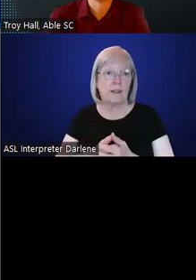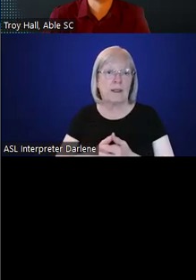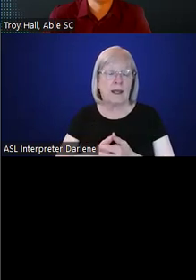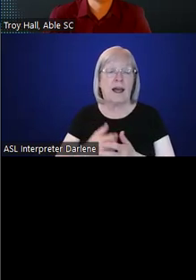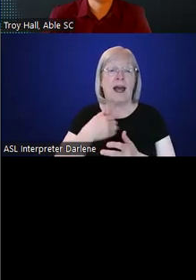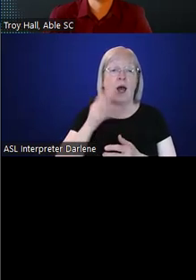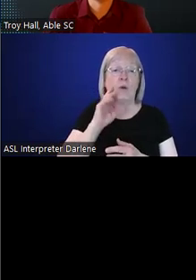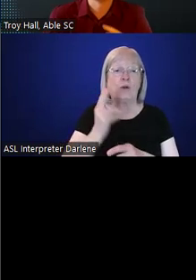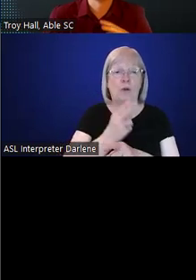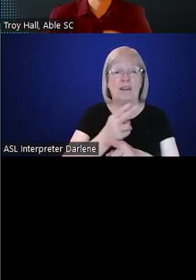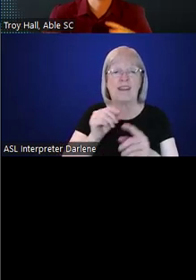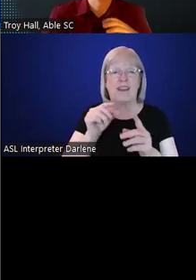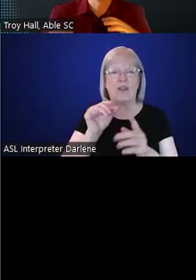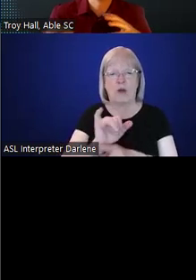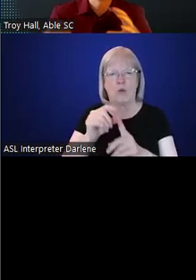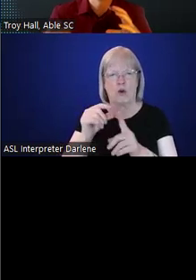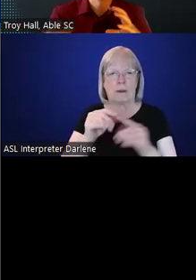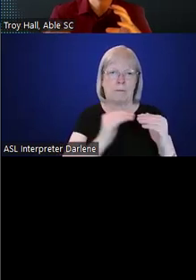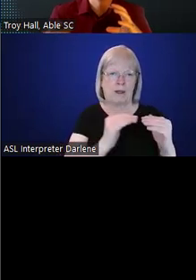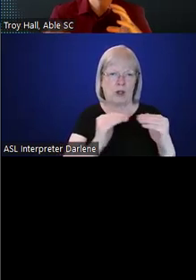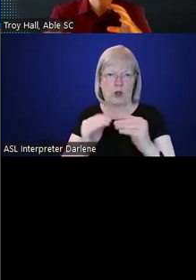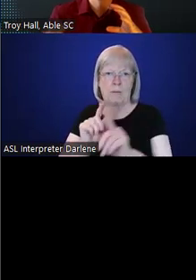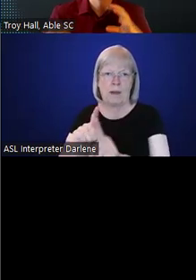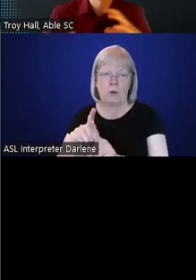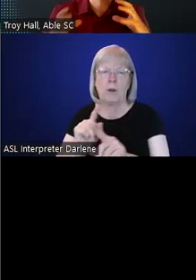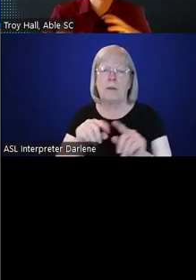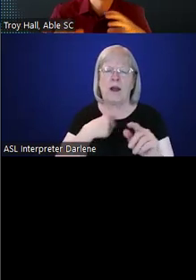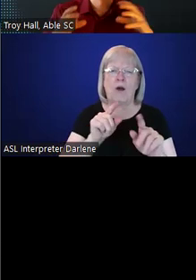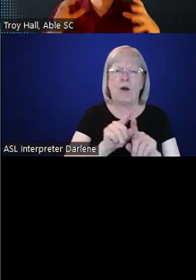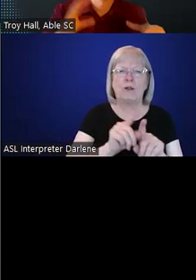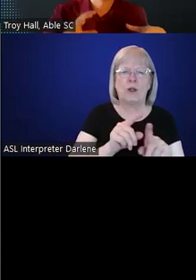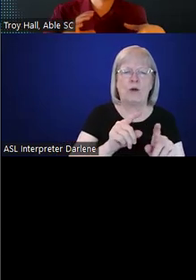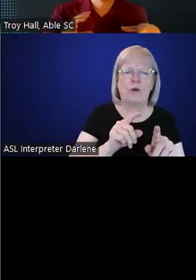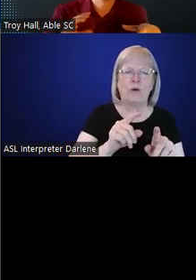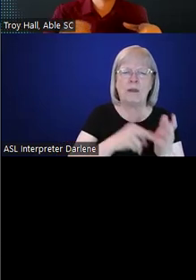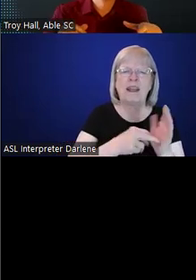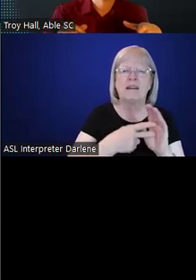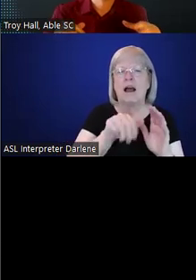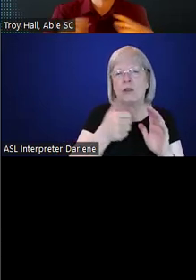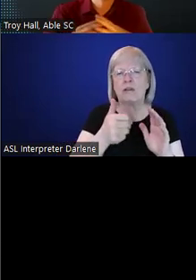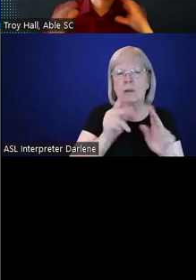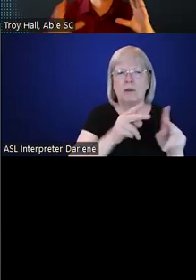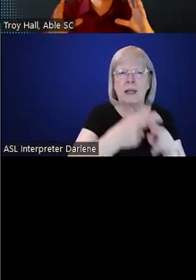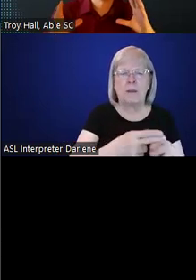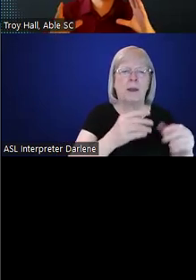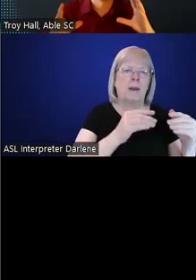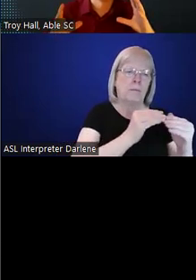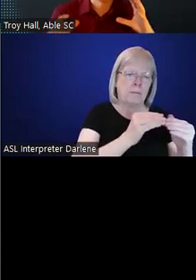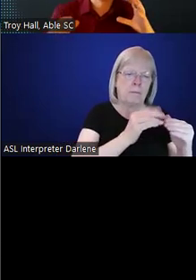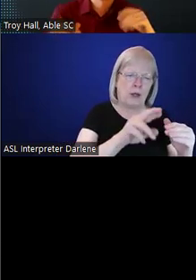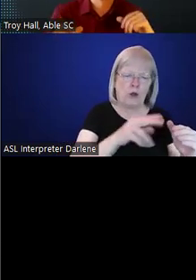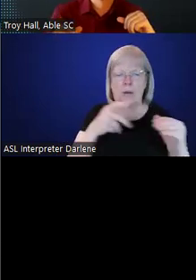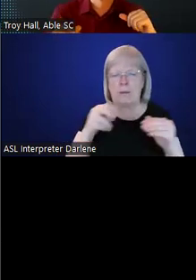phrase peer mentoring, but I'm also referring to programs that are peer-to-peer learning, which are in fact two